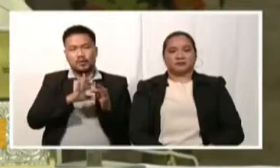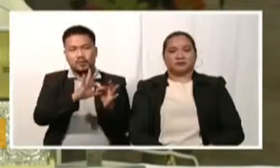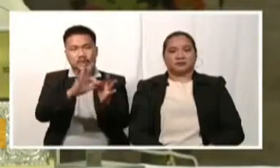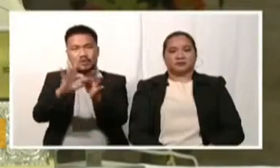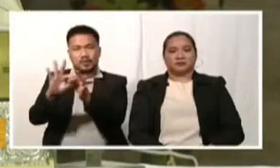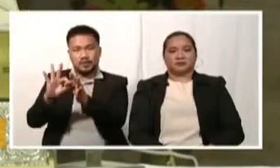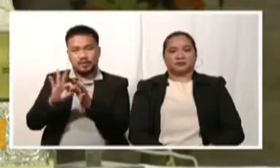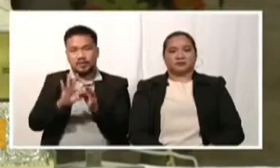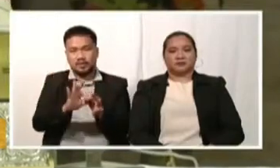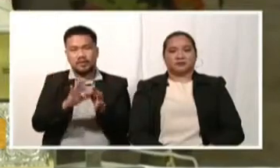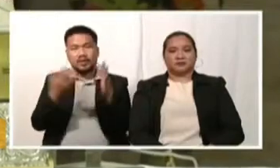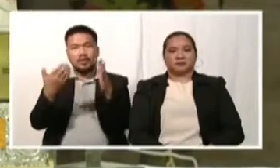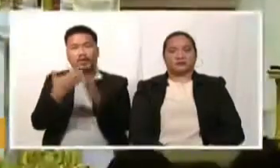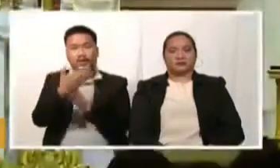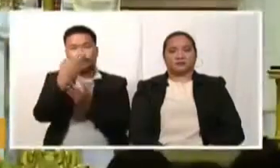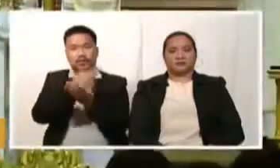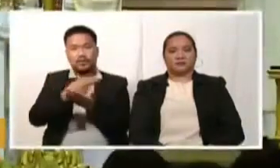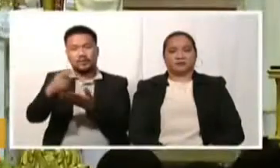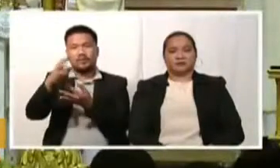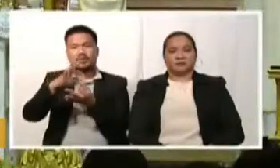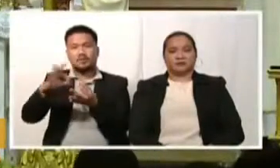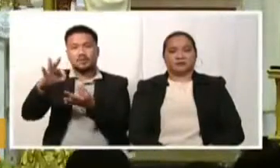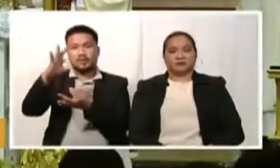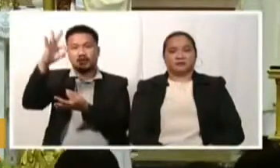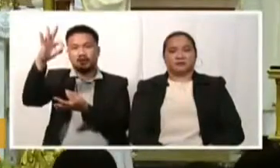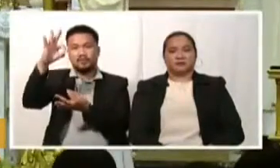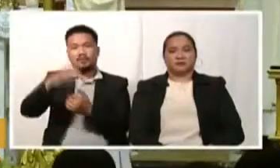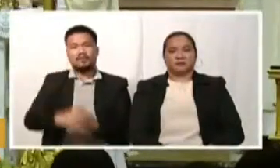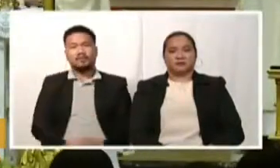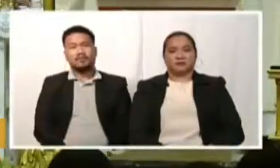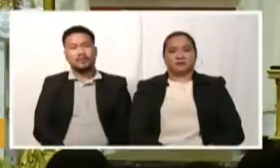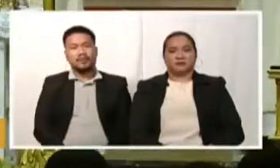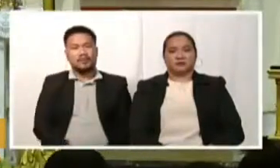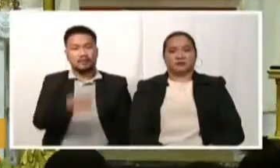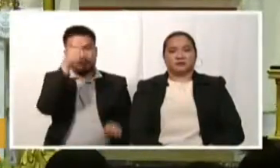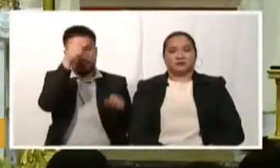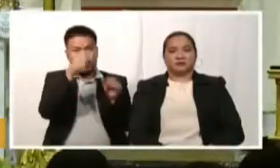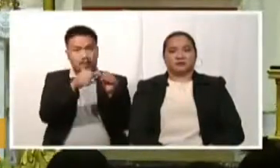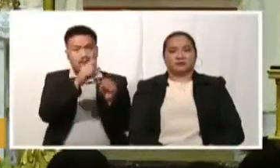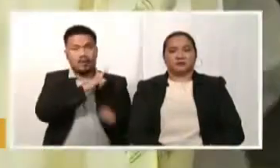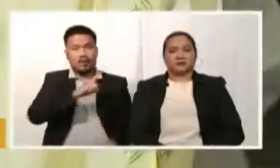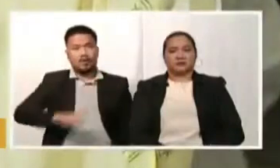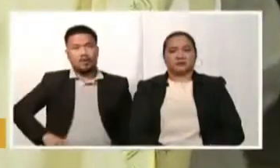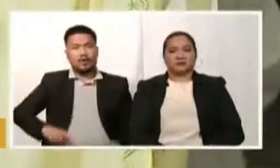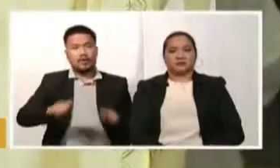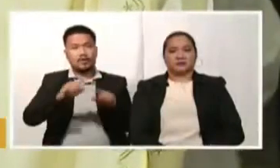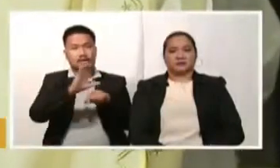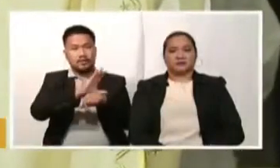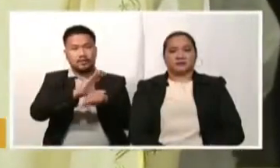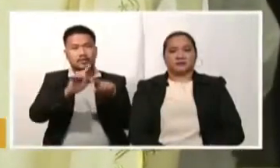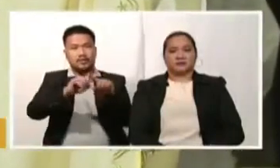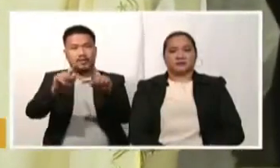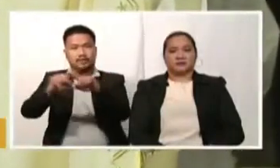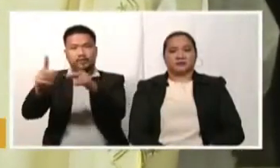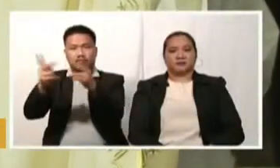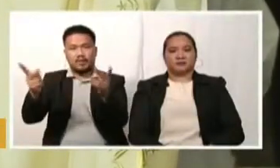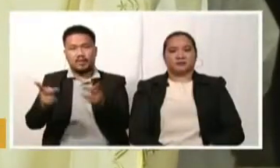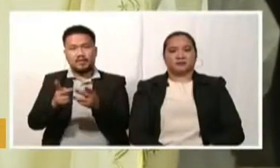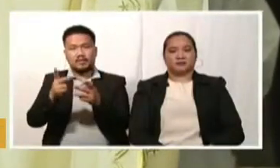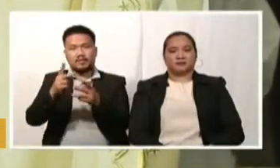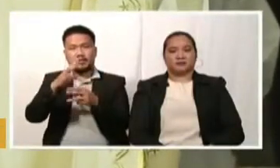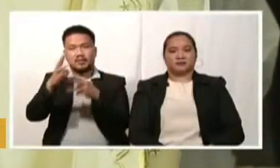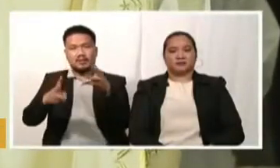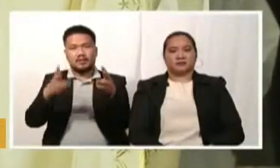one by the Holy Spirit. Remember, Lord, your church spread throughout the world, and bring her to the fullness